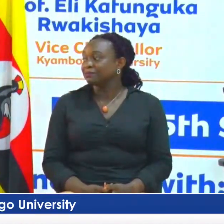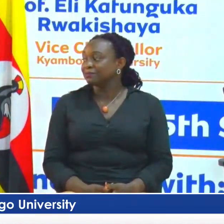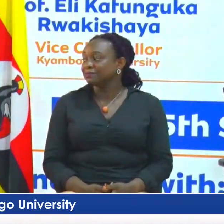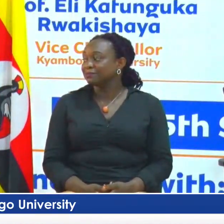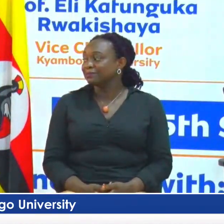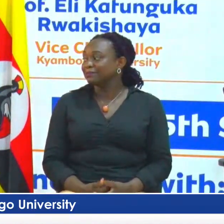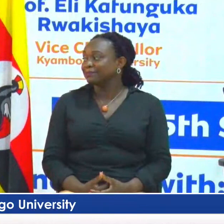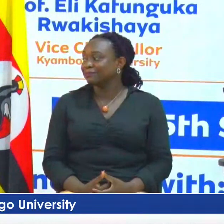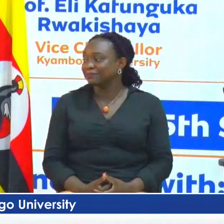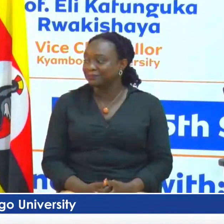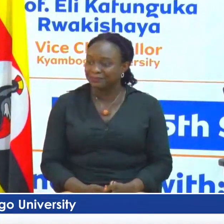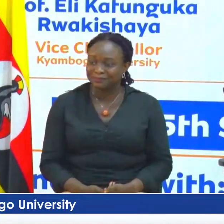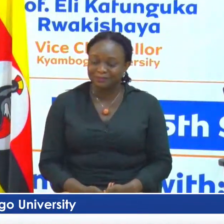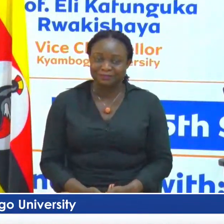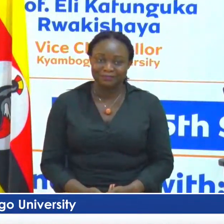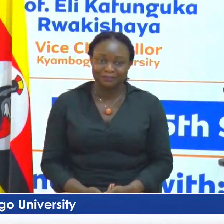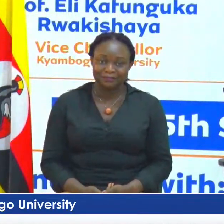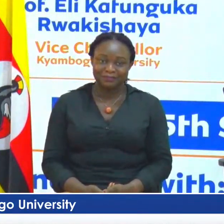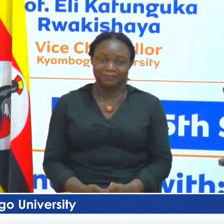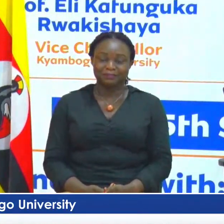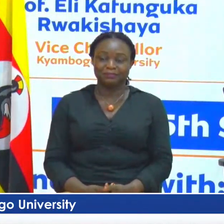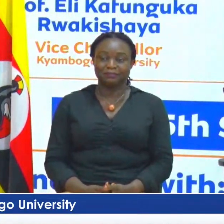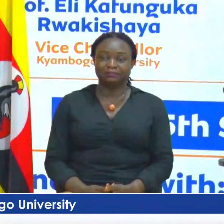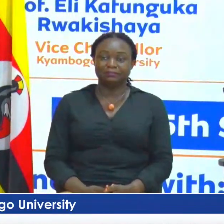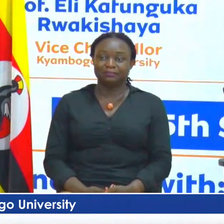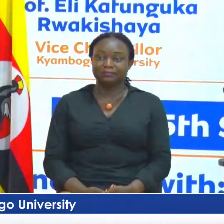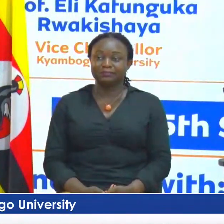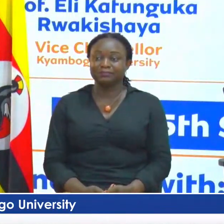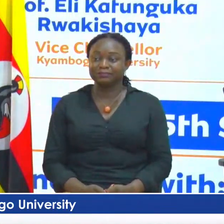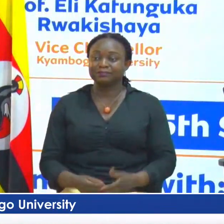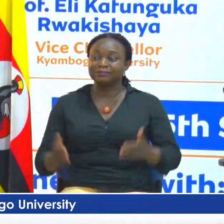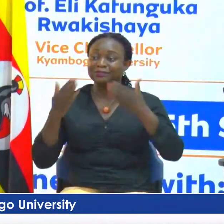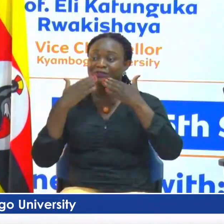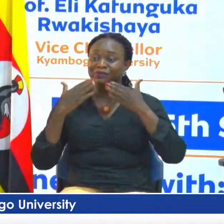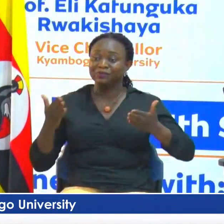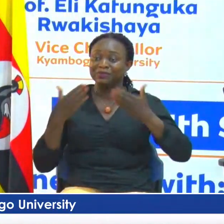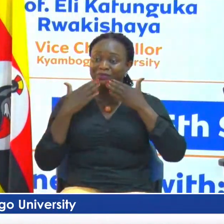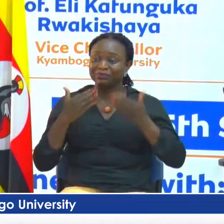Sodo? Yeah. Okay, Sodo. Thank you very much.